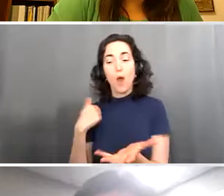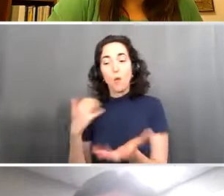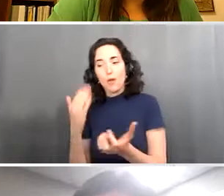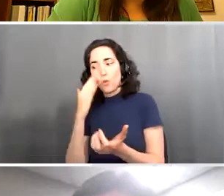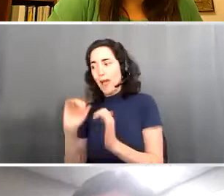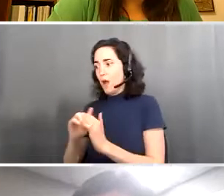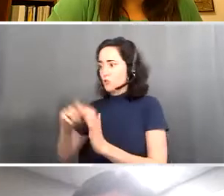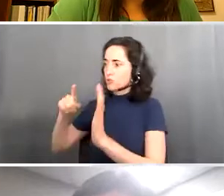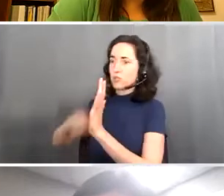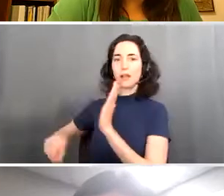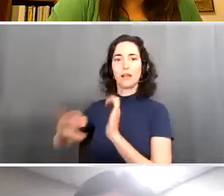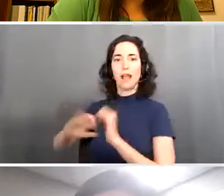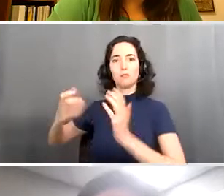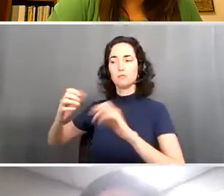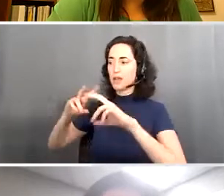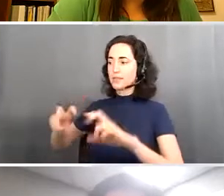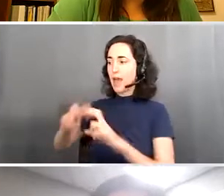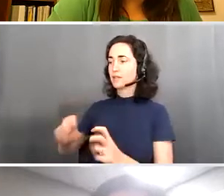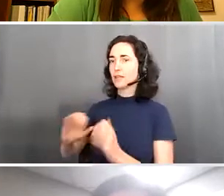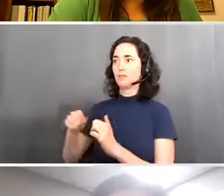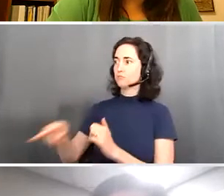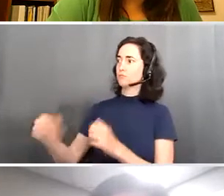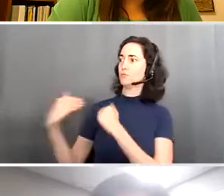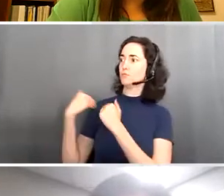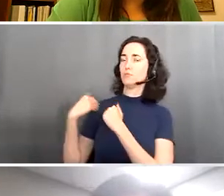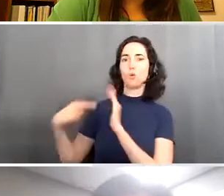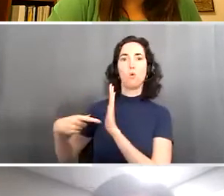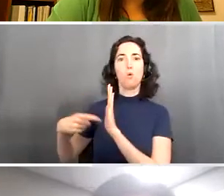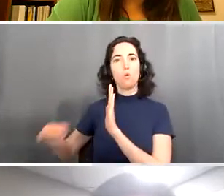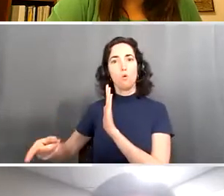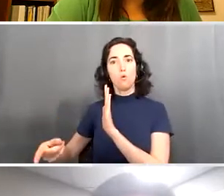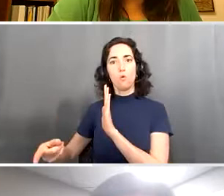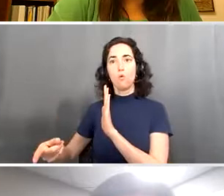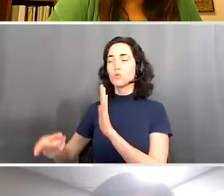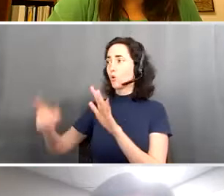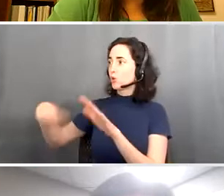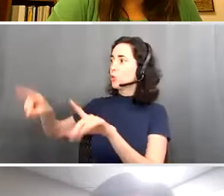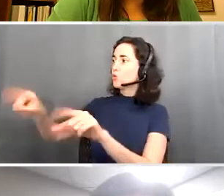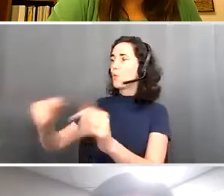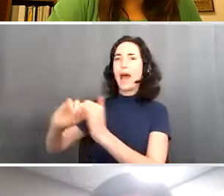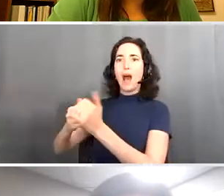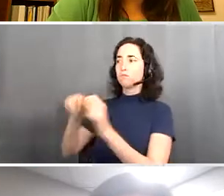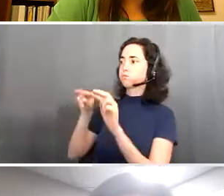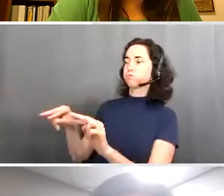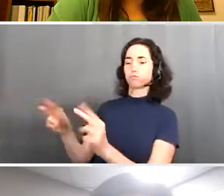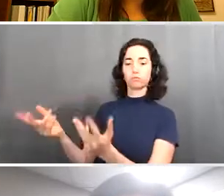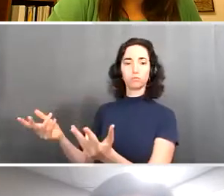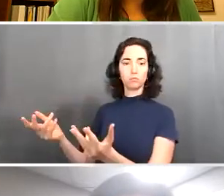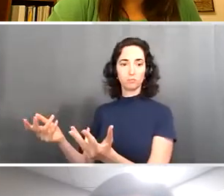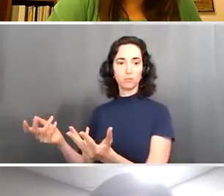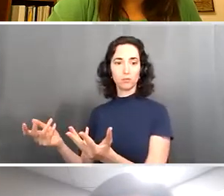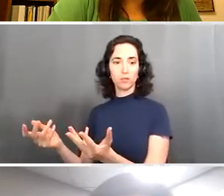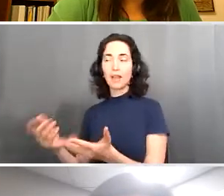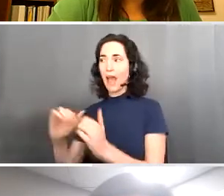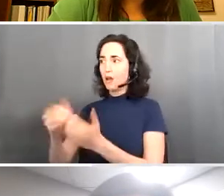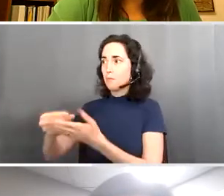assess that and if they're held accountable for what they're doing out in the field. And as far as the monies go, and